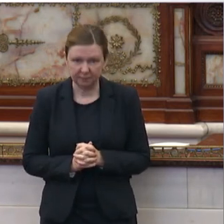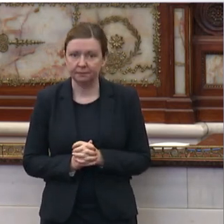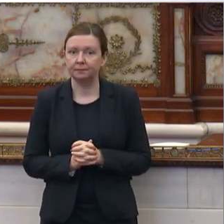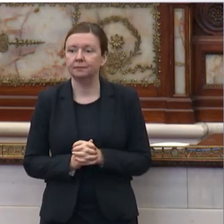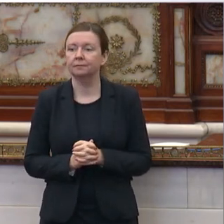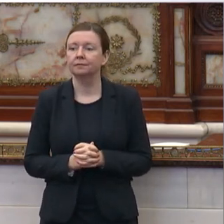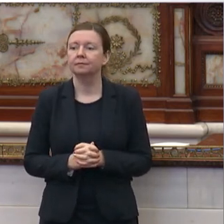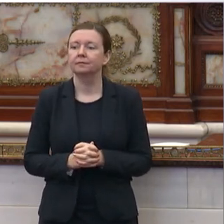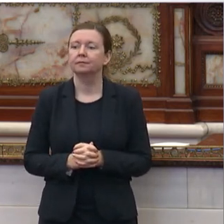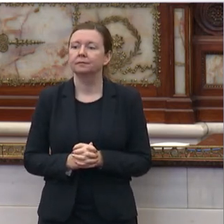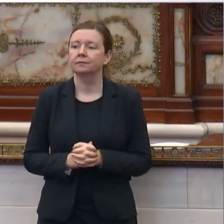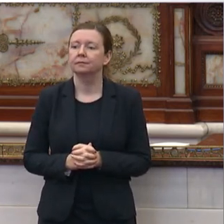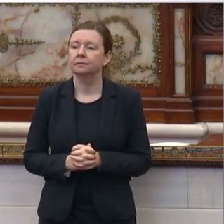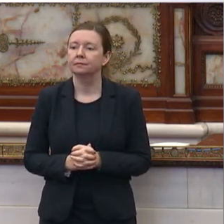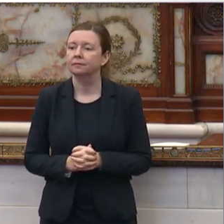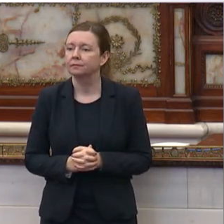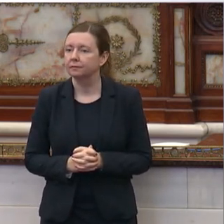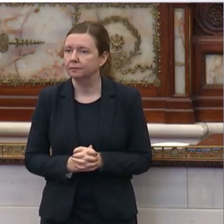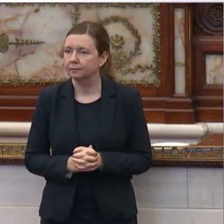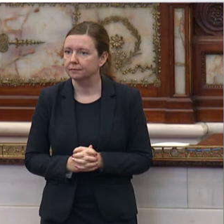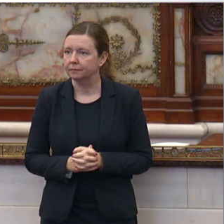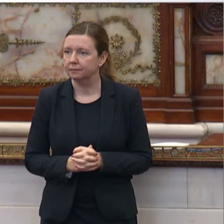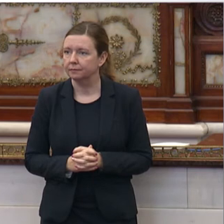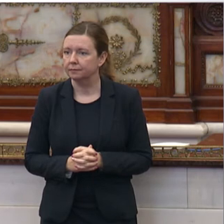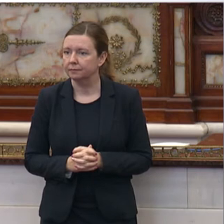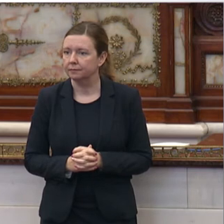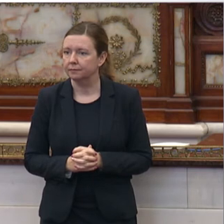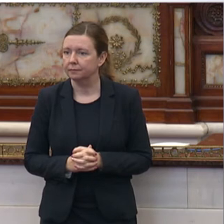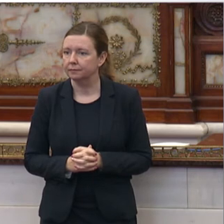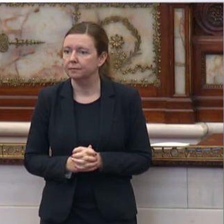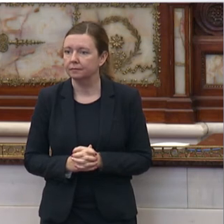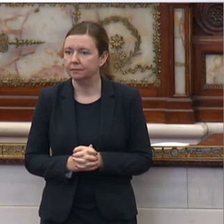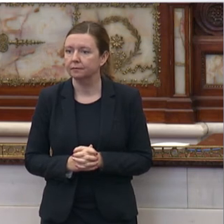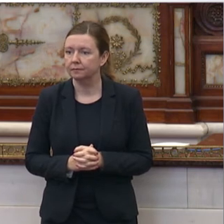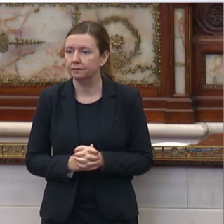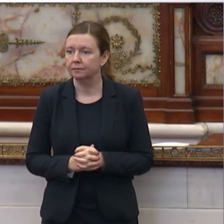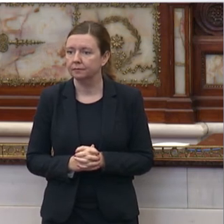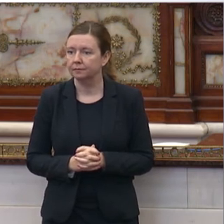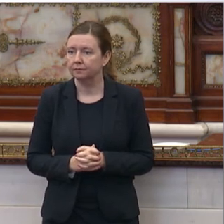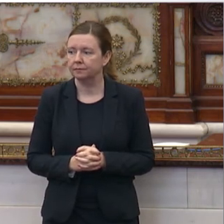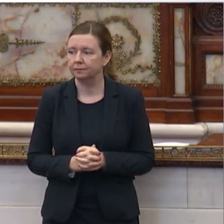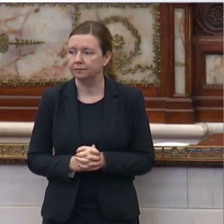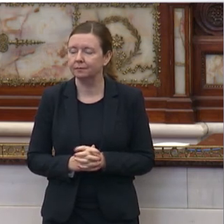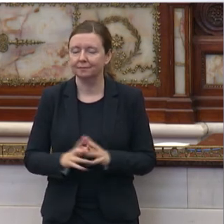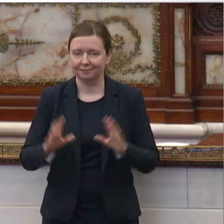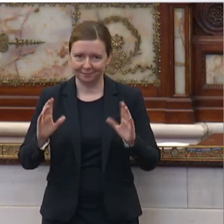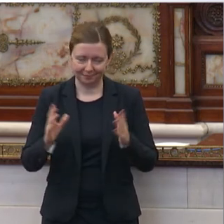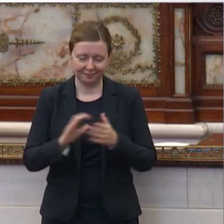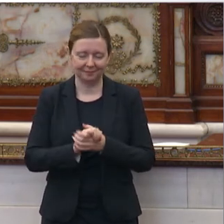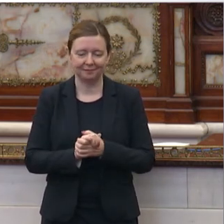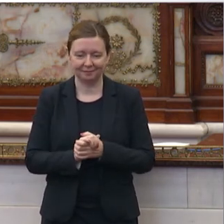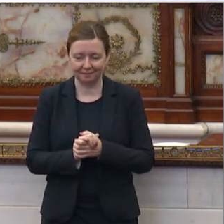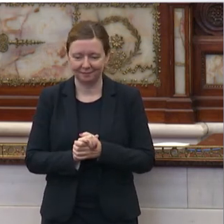I'm sorry, did you say some more, Cameron? My phone cut out. Yes. Oh, okay.